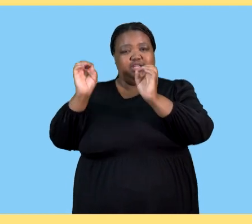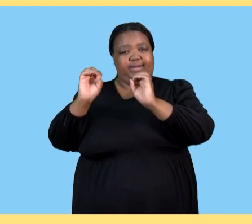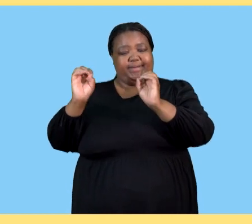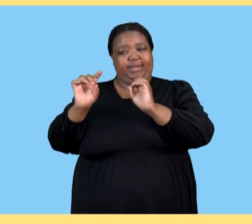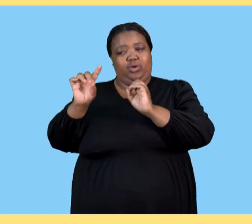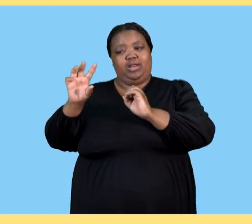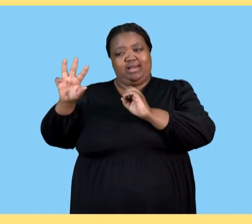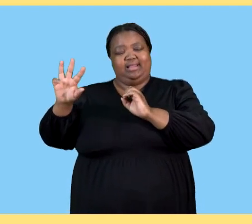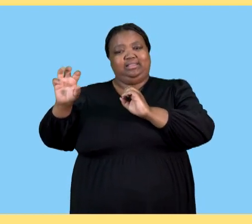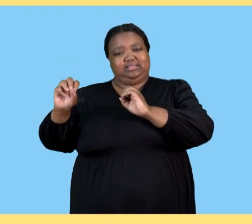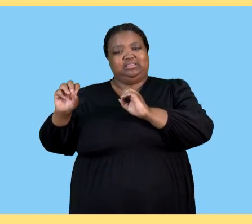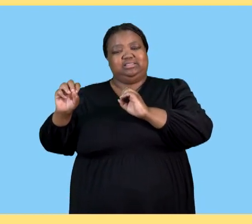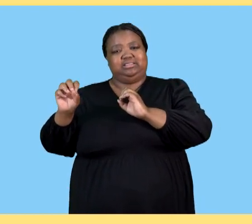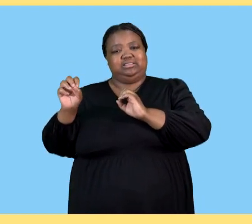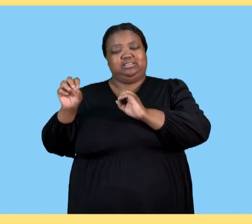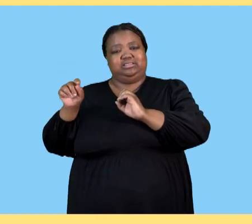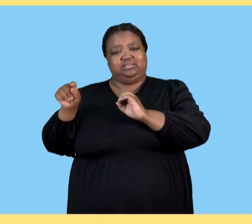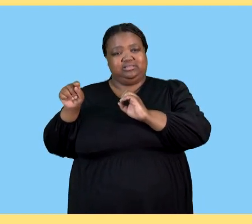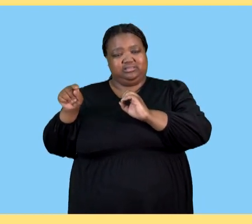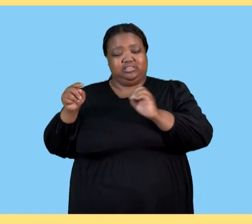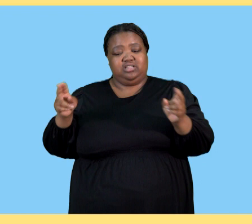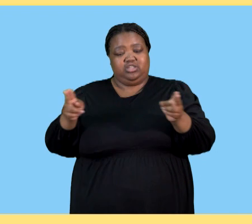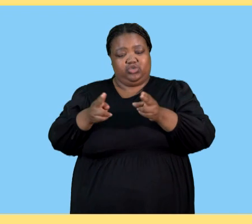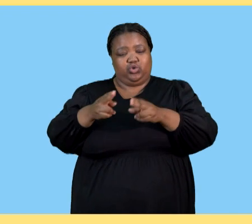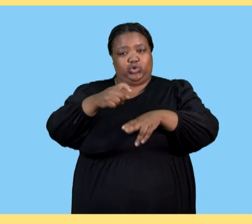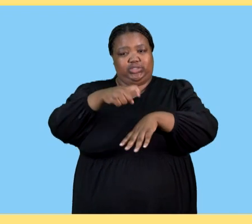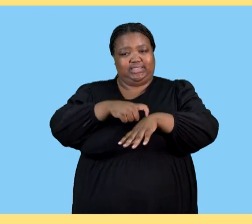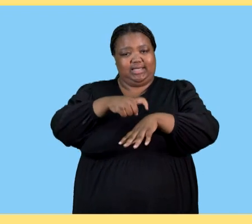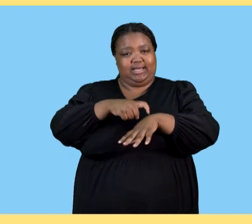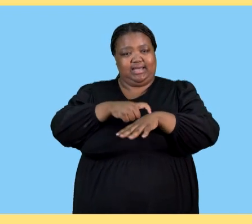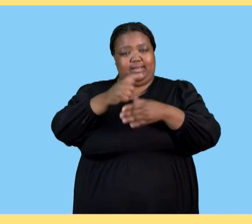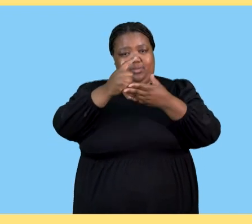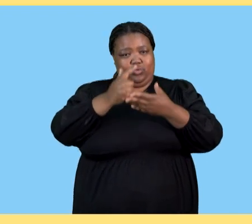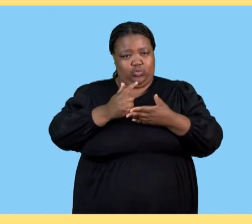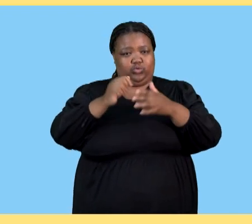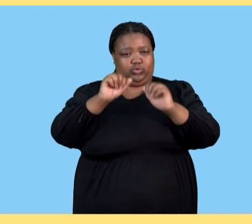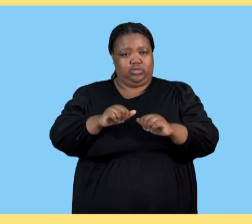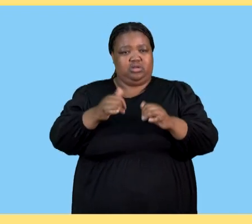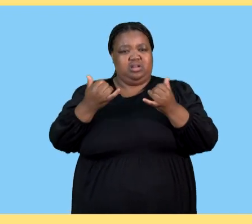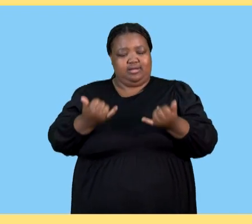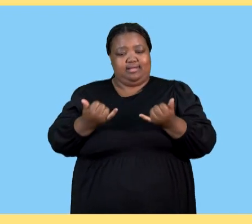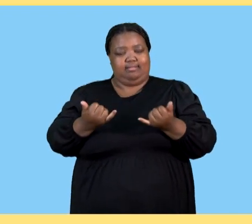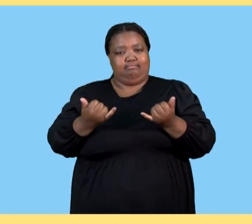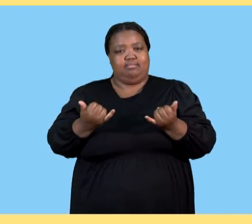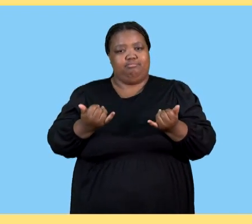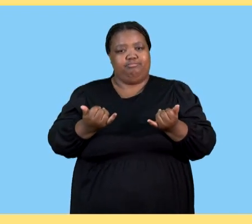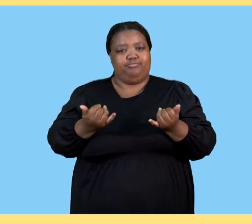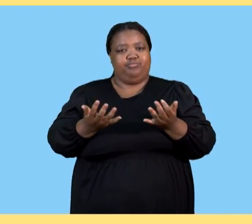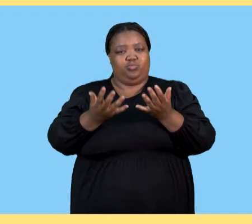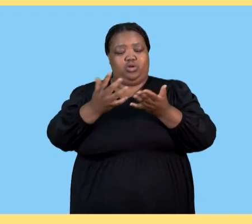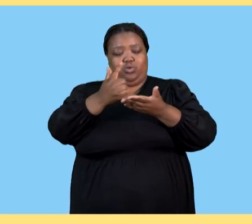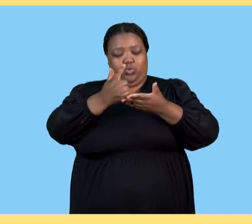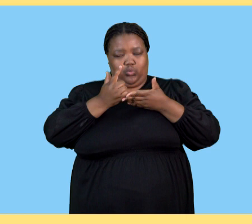non-current liabilities, 190,000. And then that 40,000 becomes short-term loan down here, 40,000. That is the